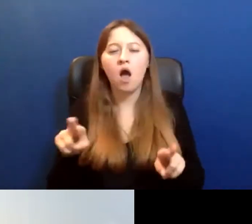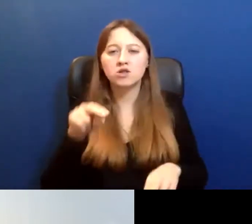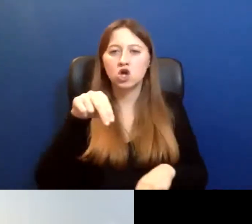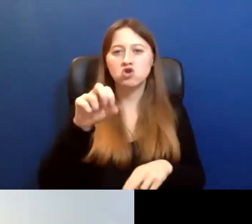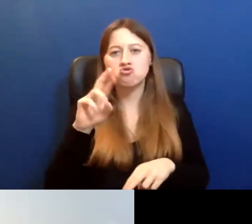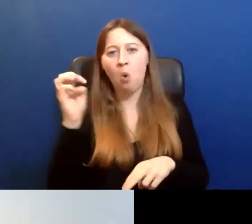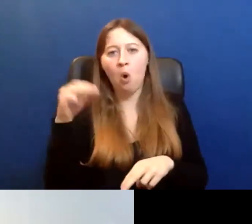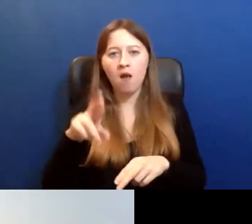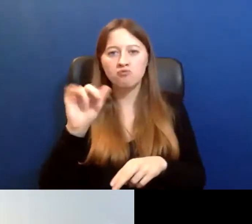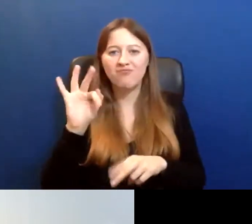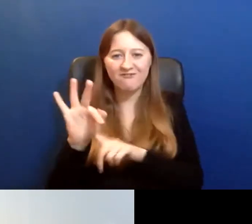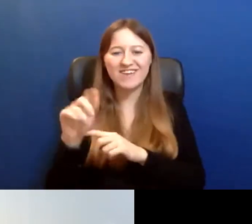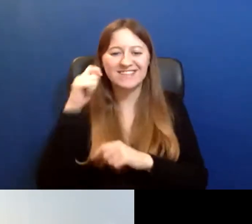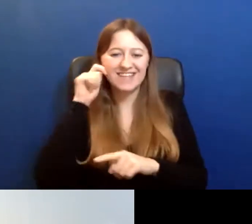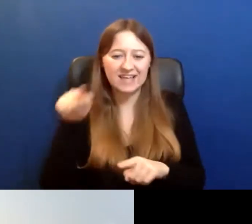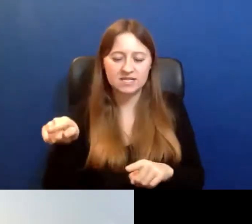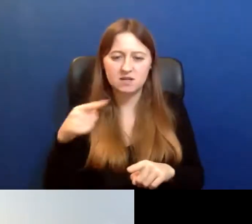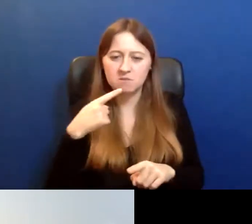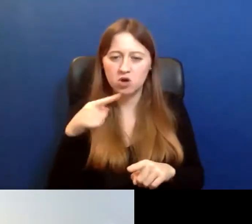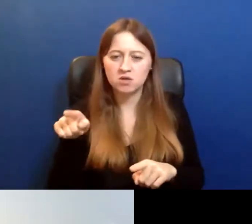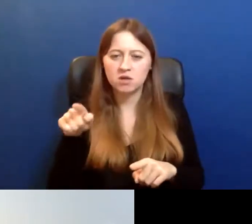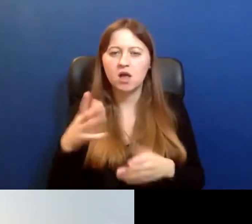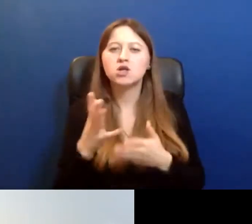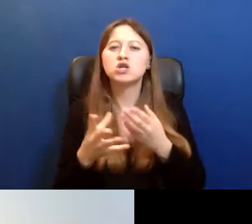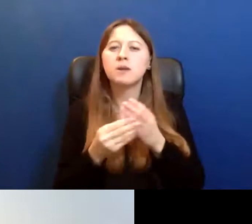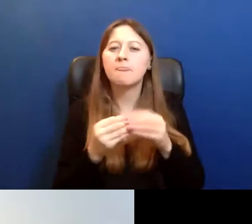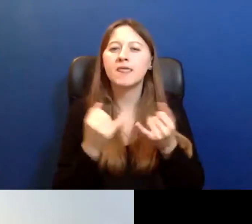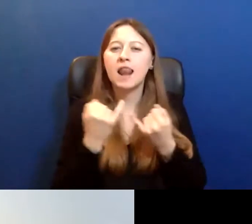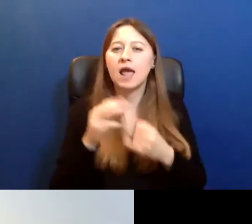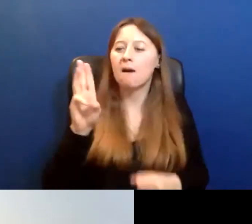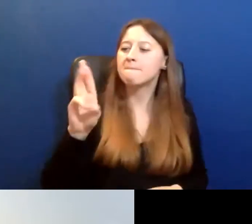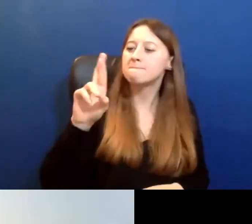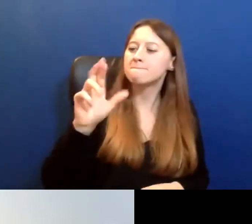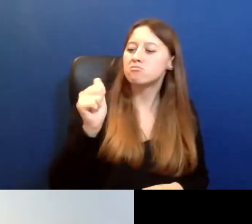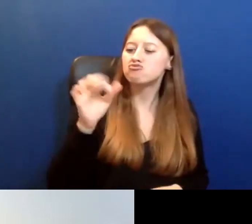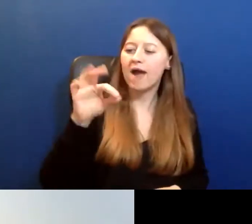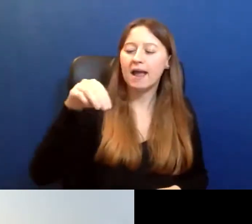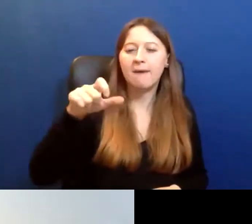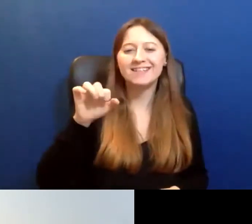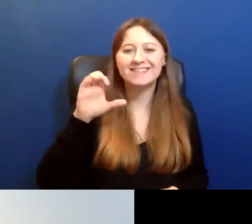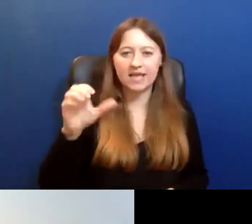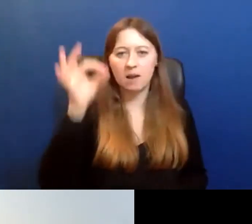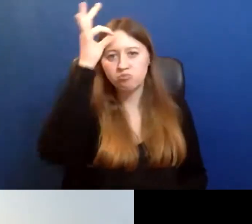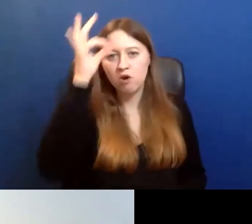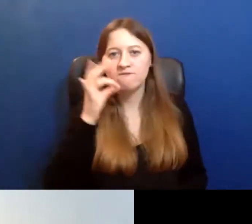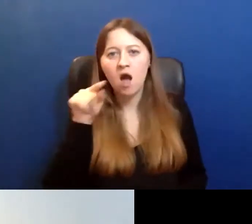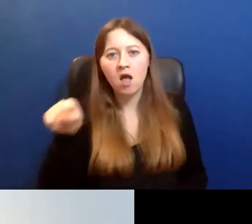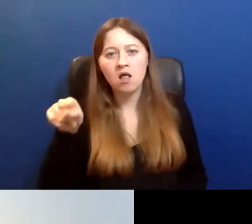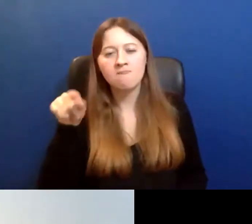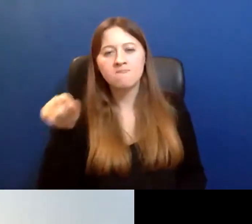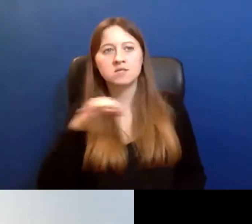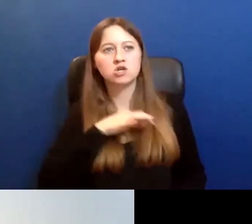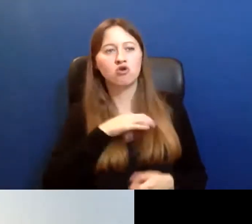maybe it's more for criterion referenced. So something like the Pragmatic Profile, which adapts itself, I think, really well